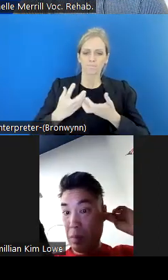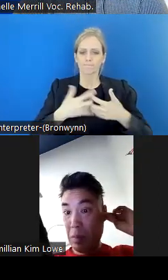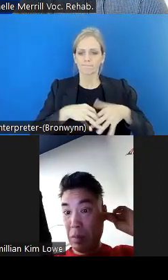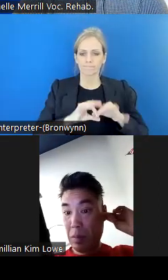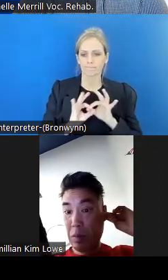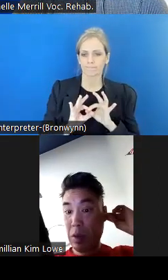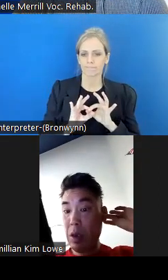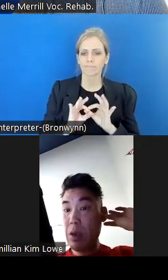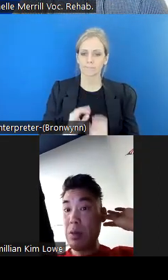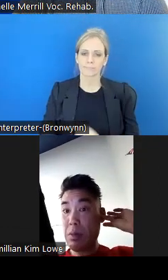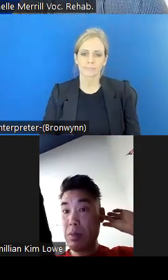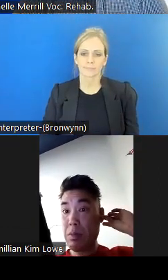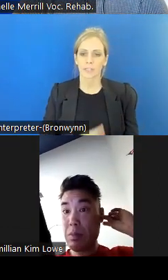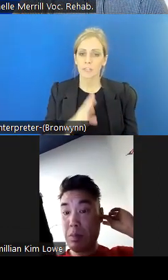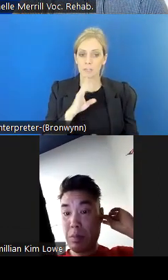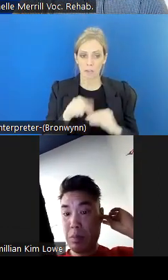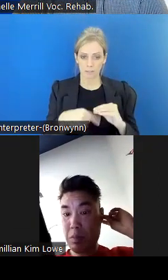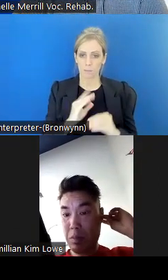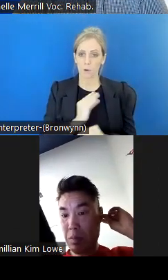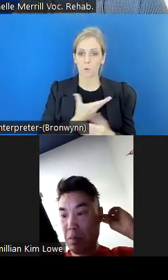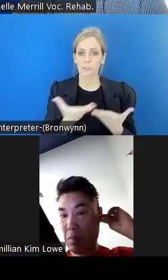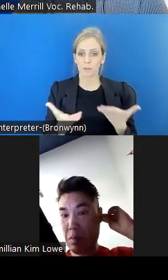cohesive. This talks about our services